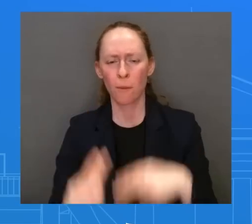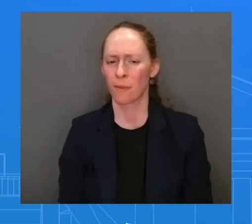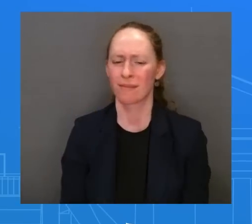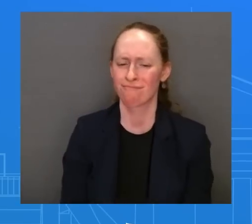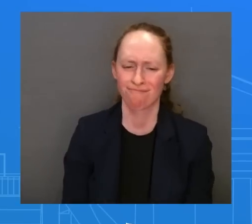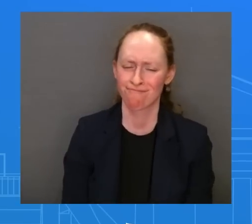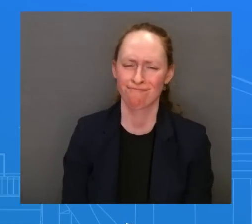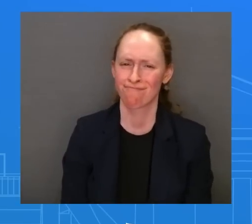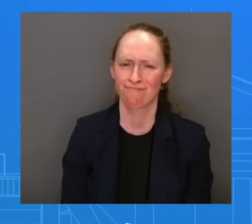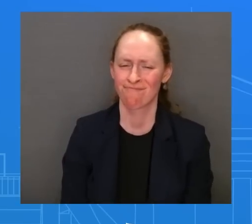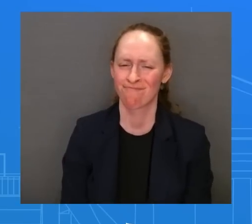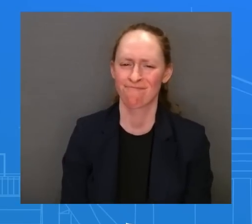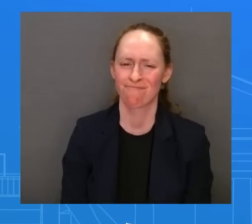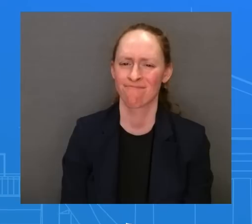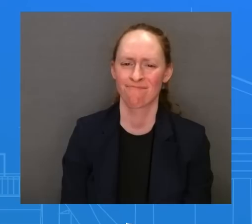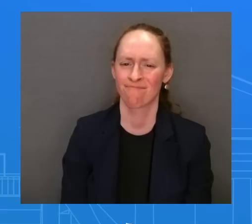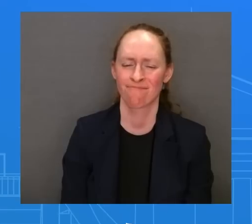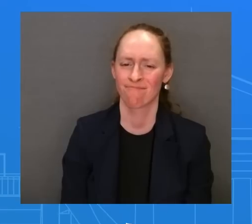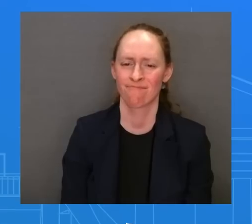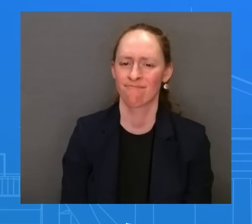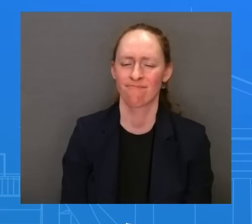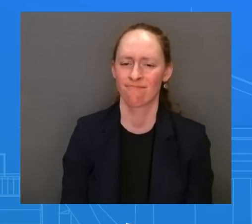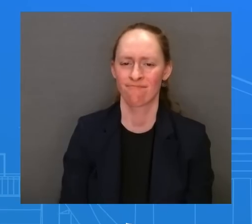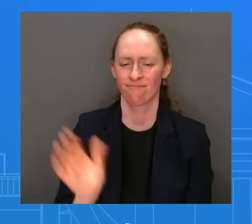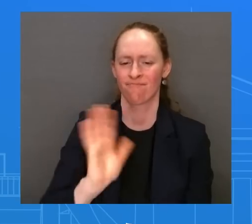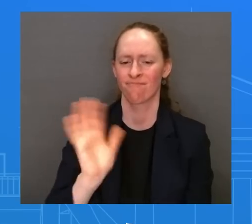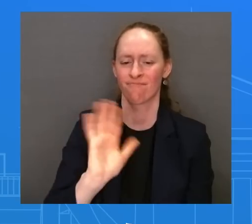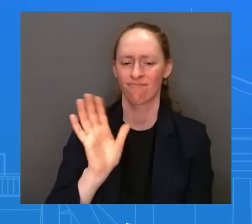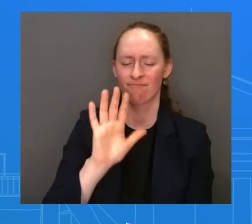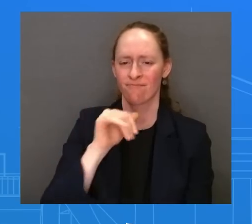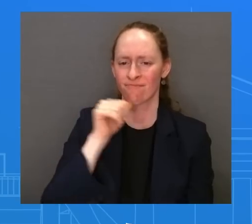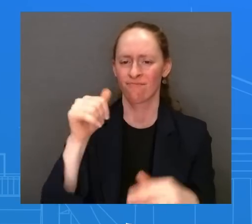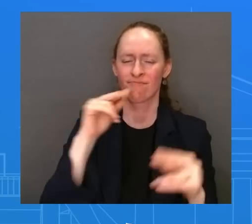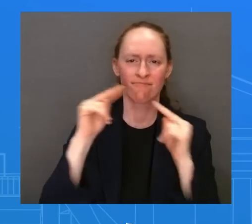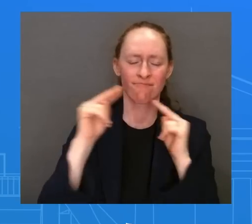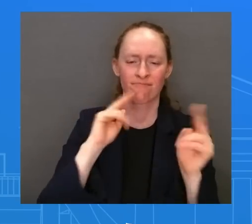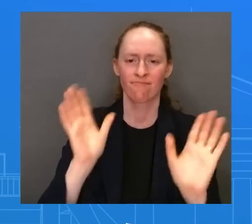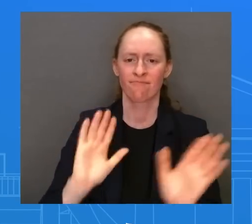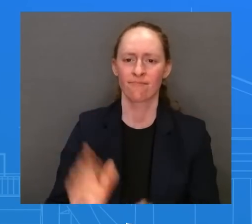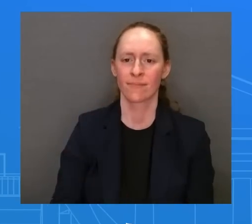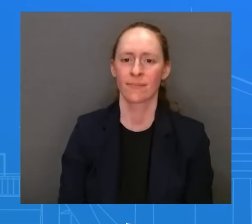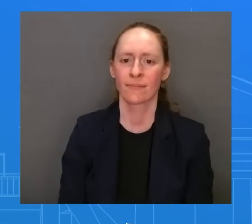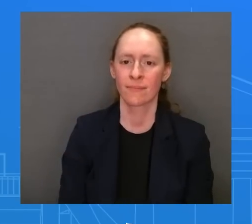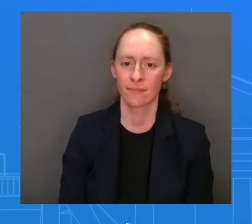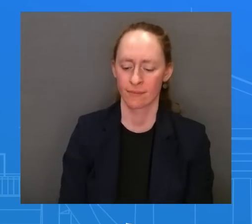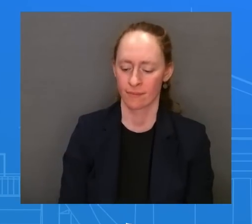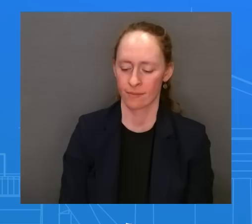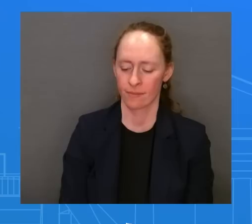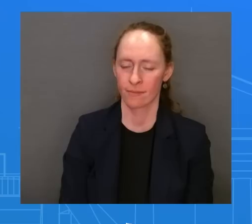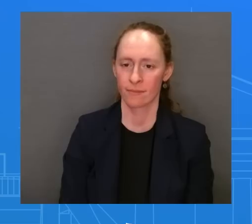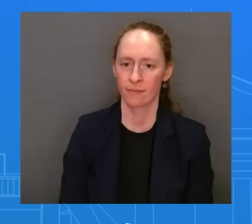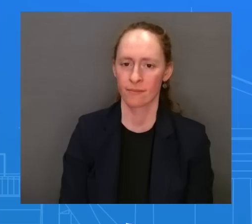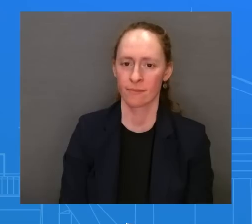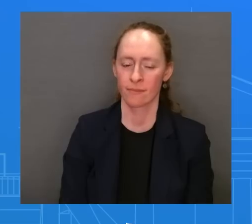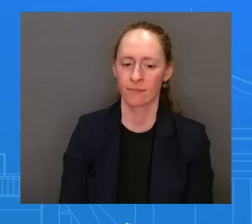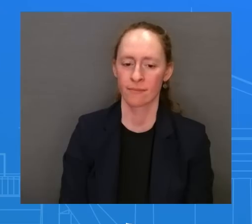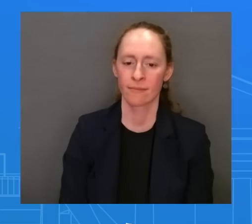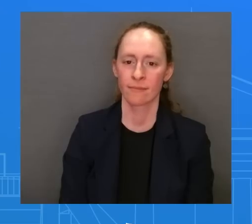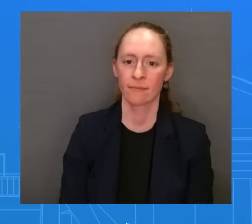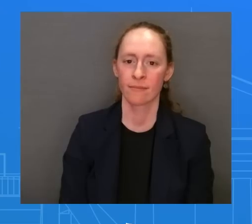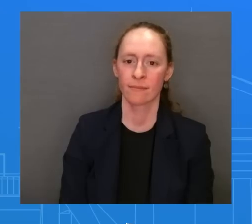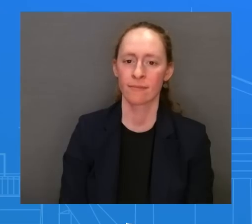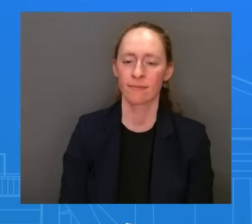here from the podium we're at a very early stage here main goal is to get Consular access to them so we can have that contact and that connectivity